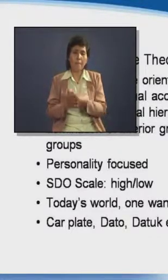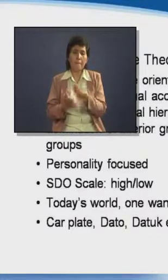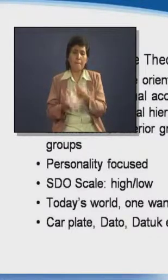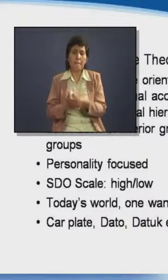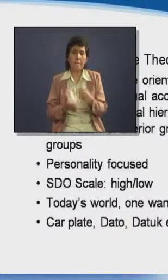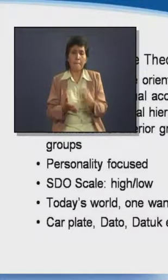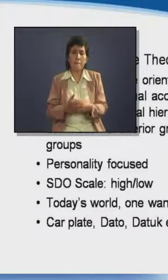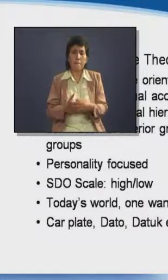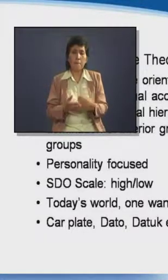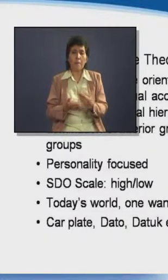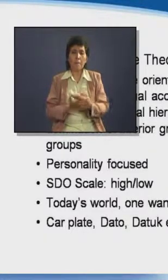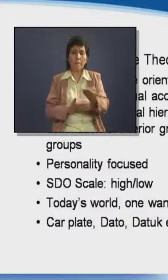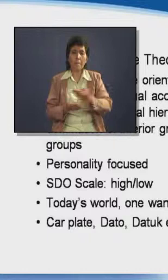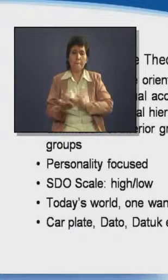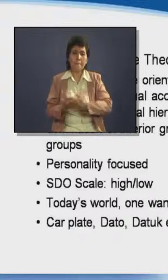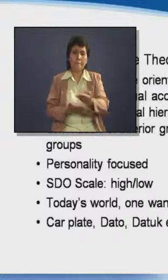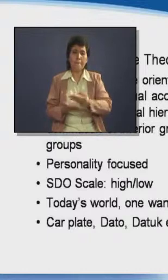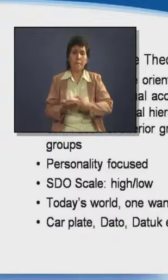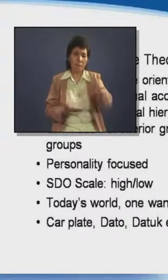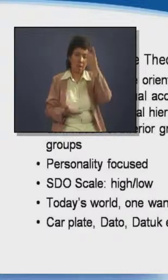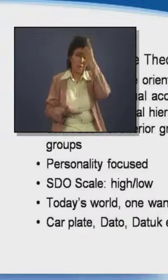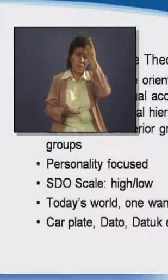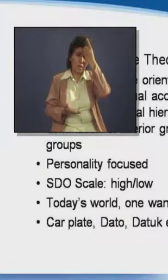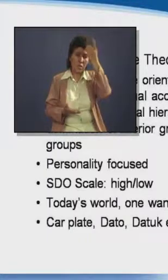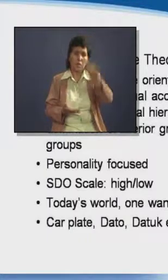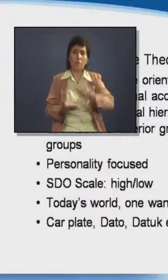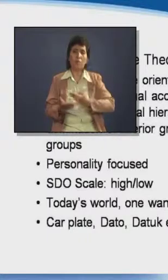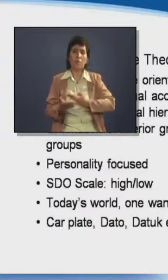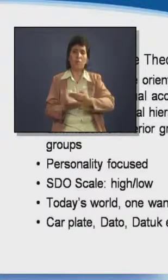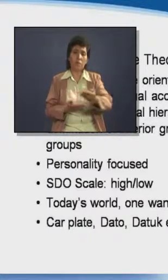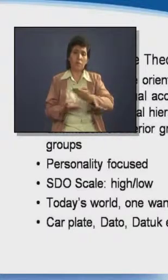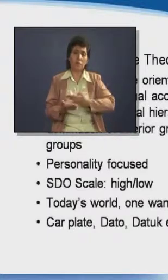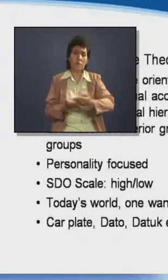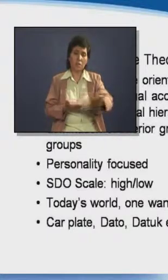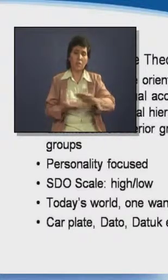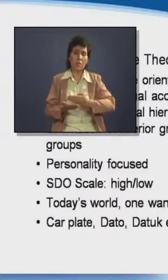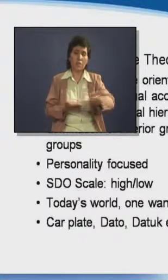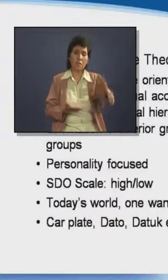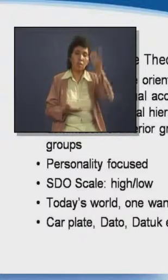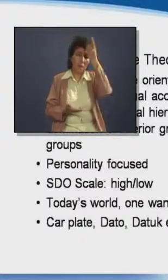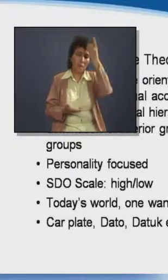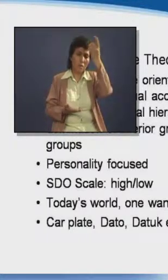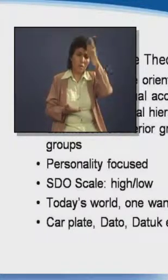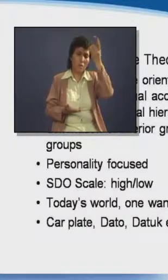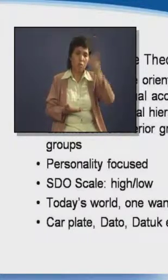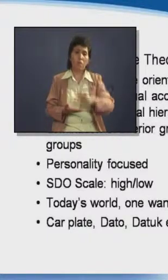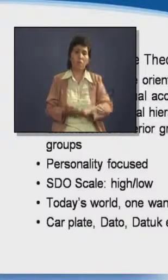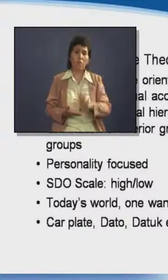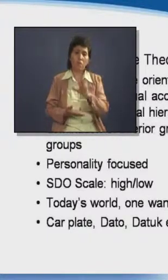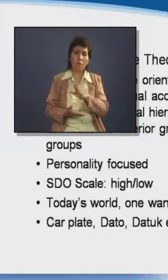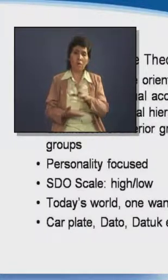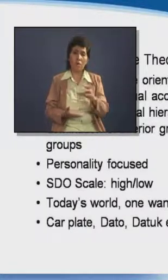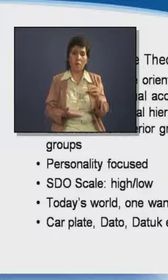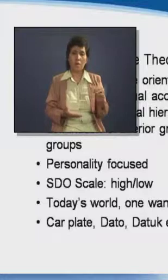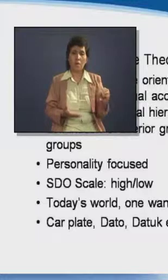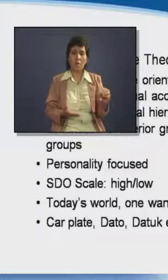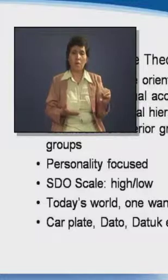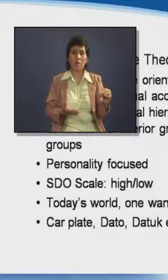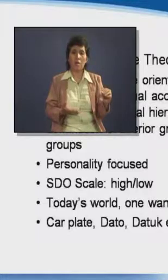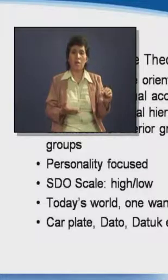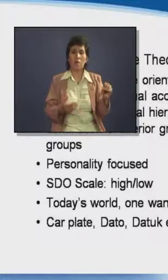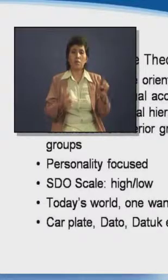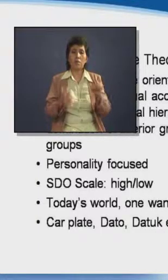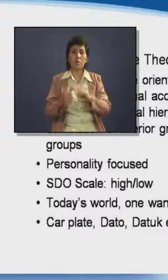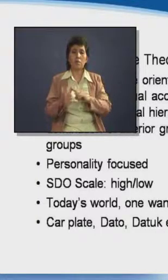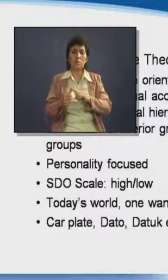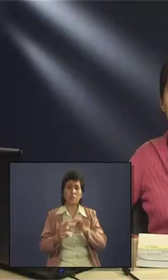a Dato ship. Okay, to buy this ship and to buy that ship. Okay, and we have a special, we even buy our own car